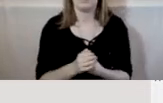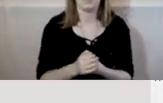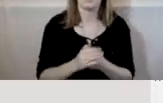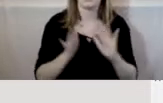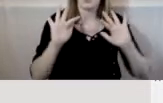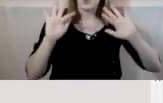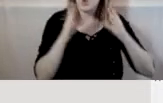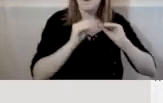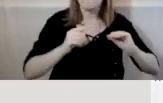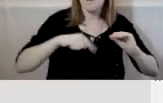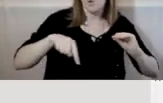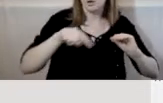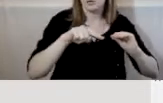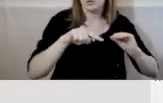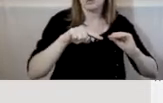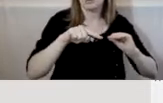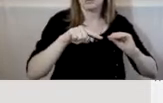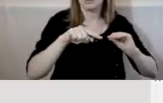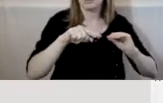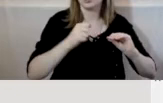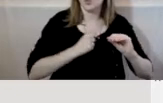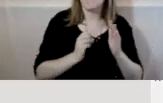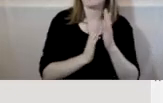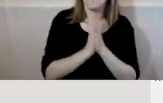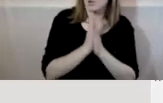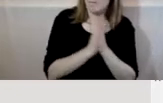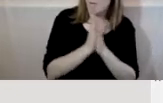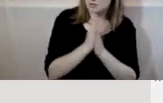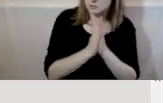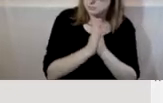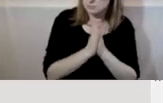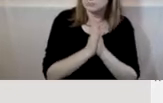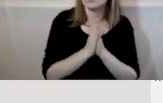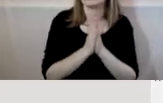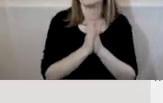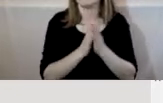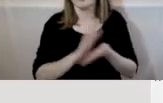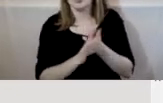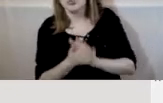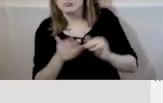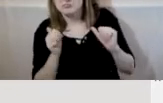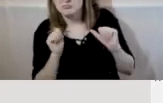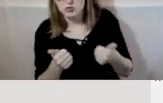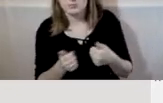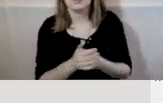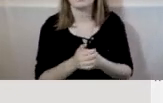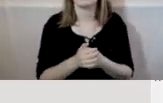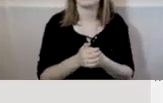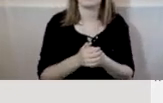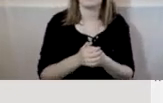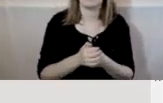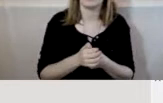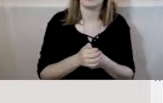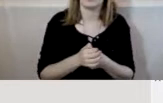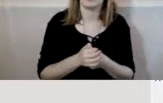teachers are very motivated, they are prepared very well, so we have